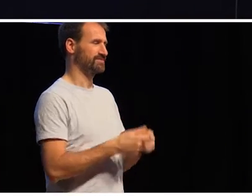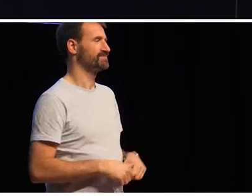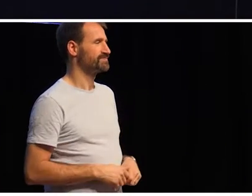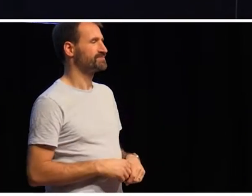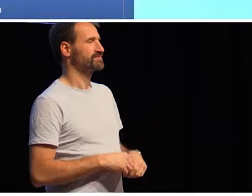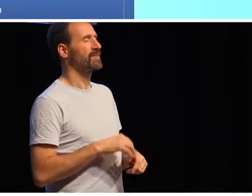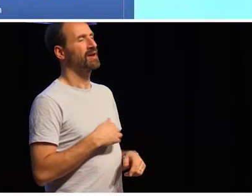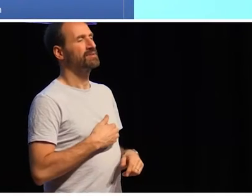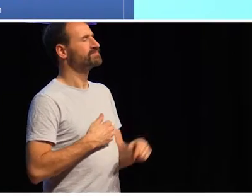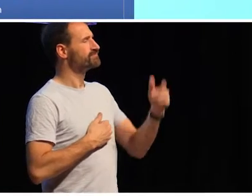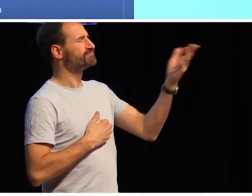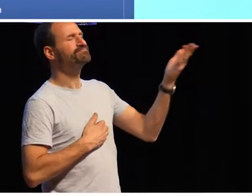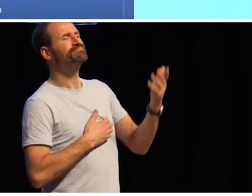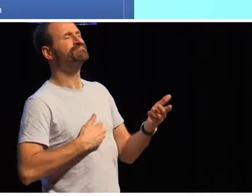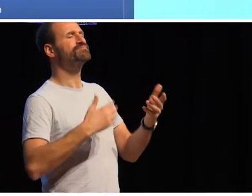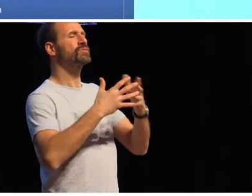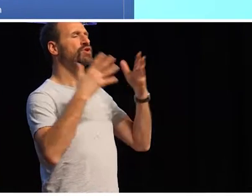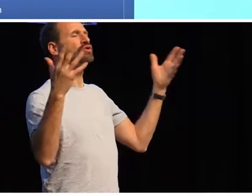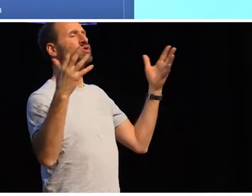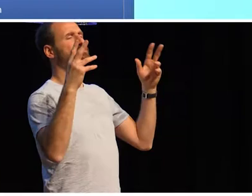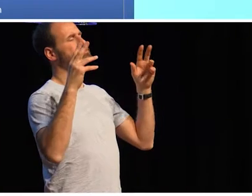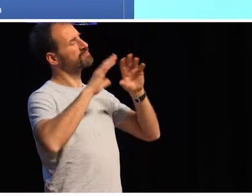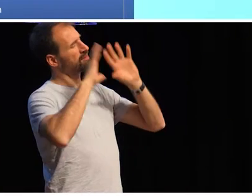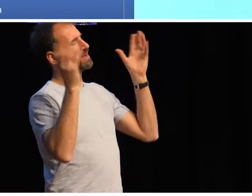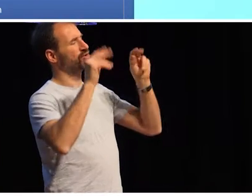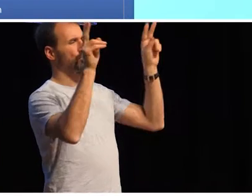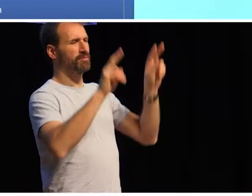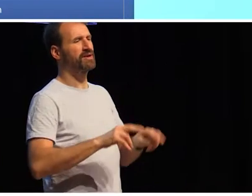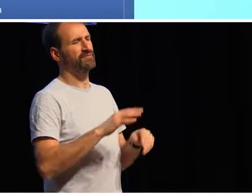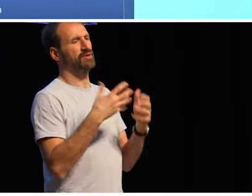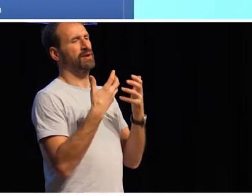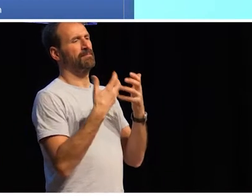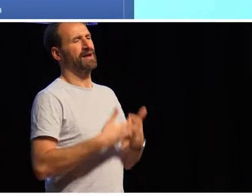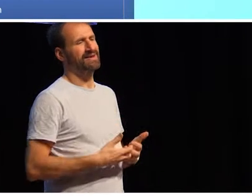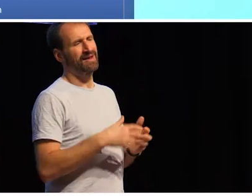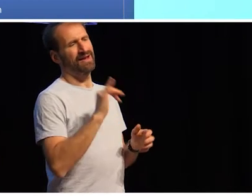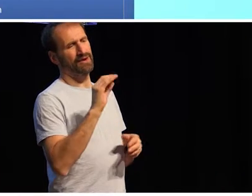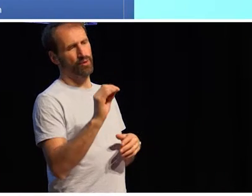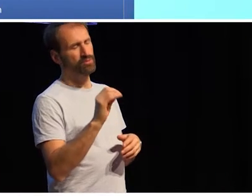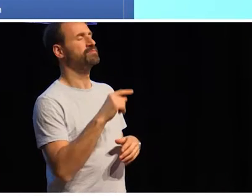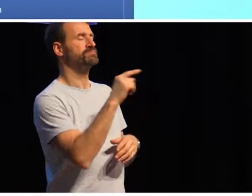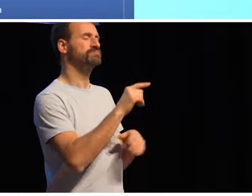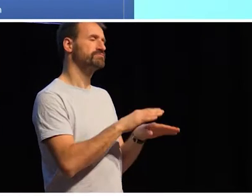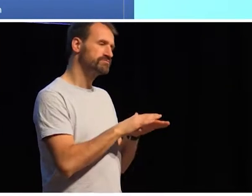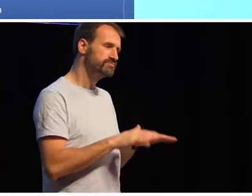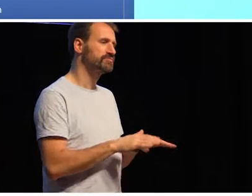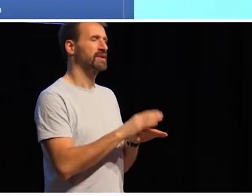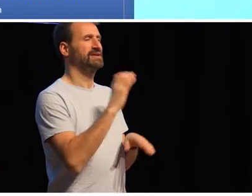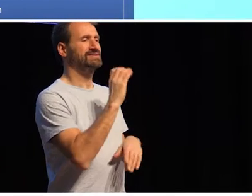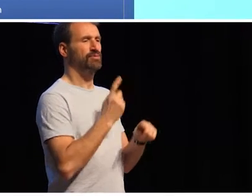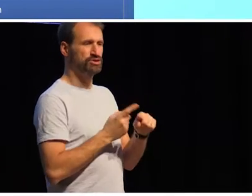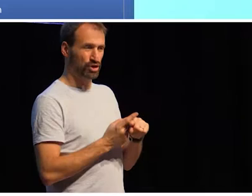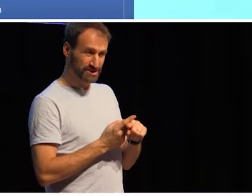Here's a basic overview of Machina.io. It's basically based on C++. In that regard, it's quite